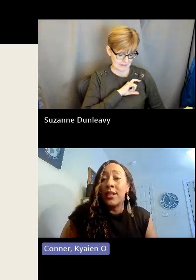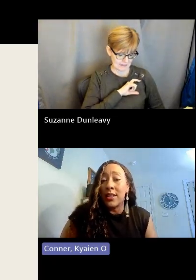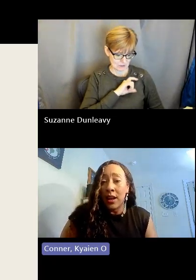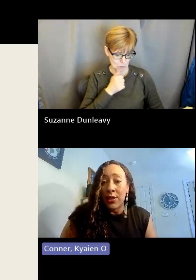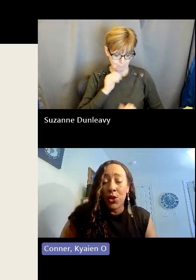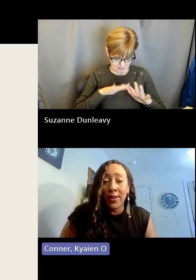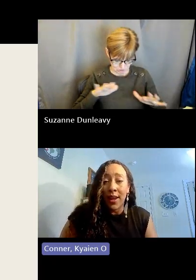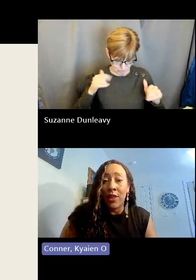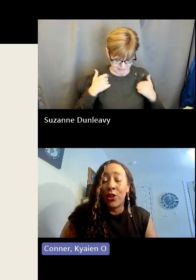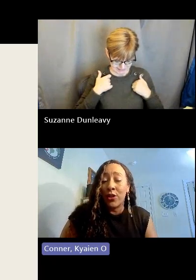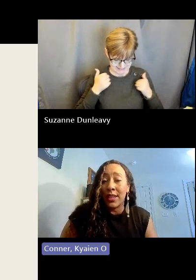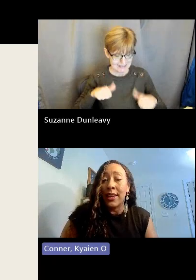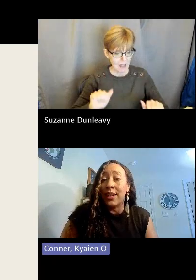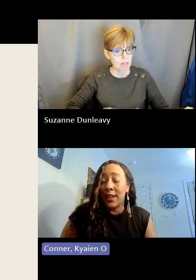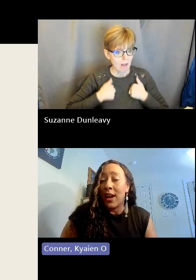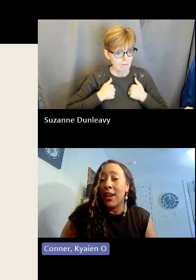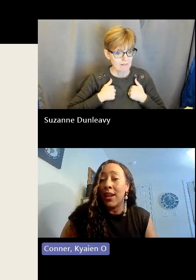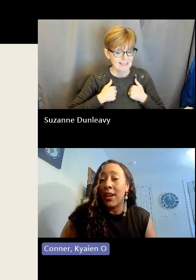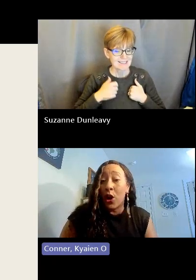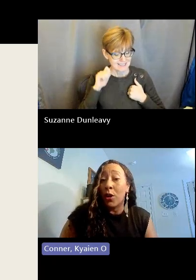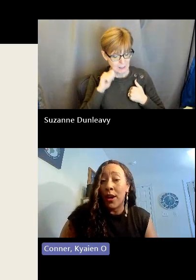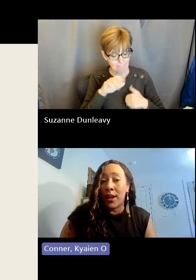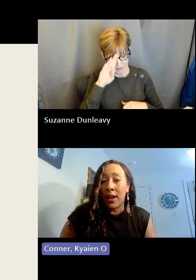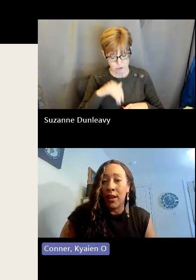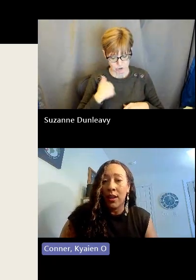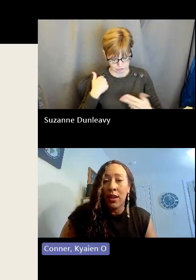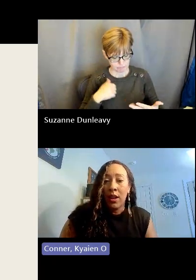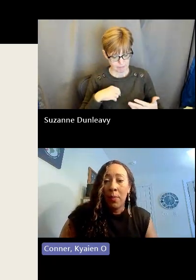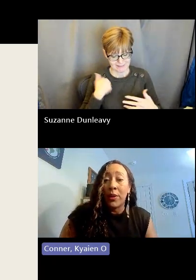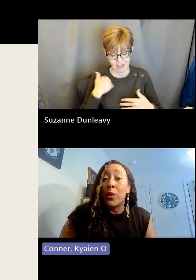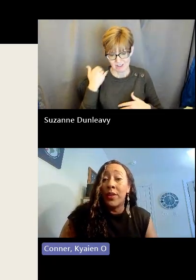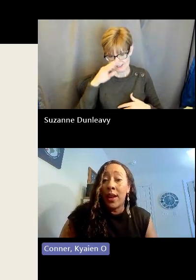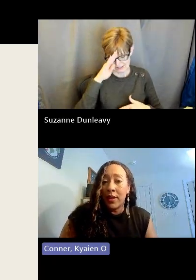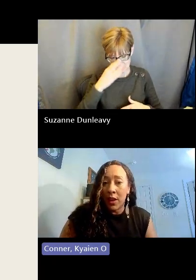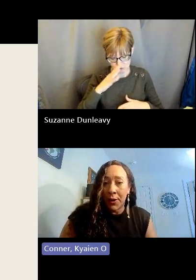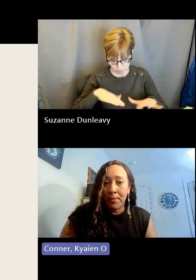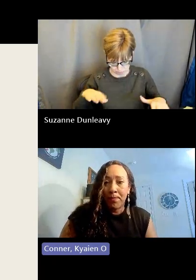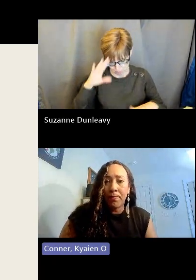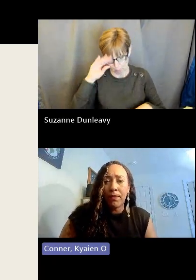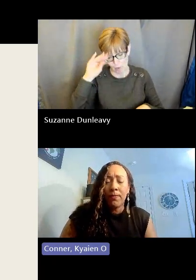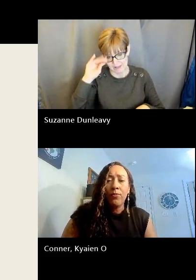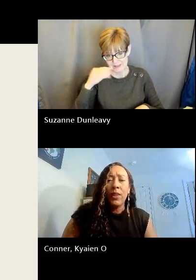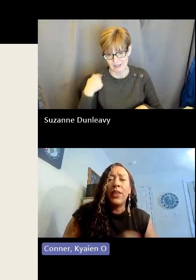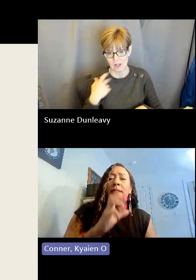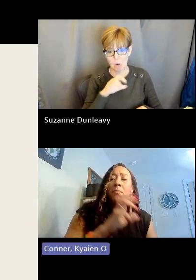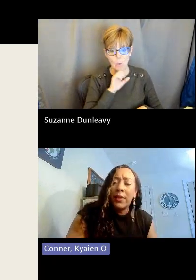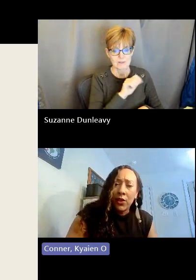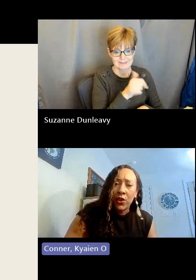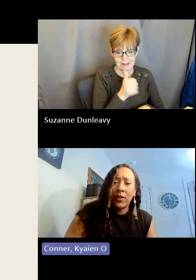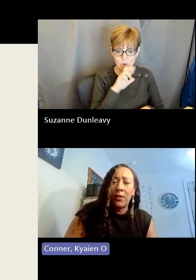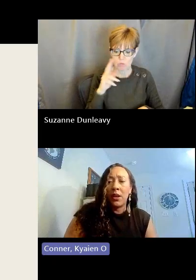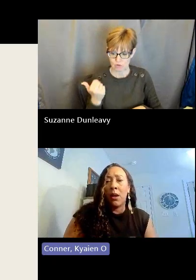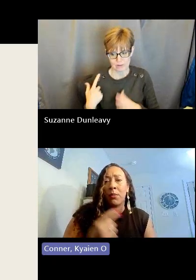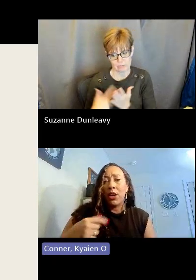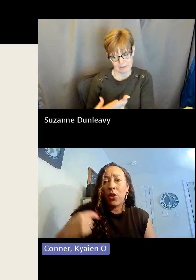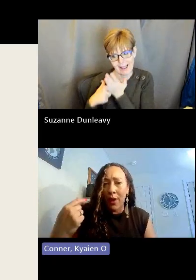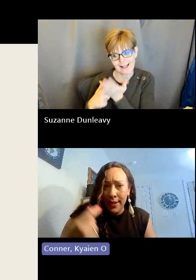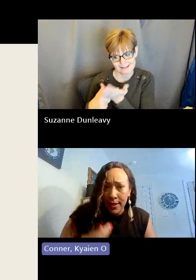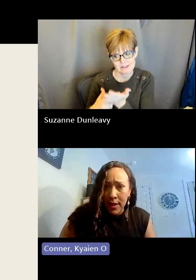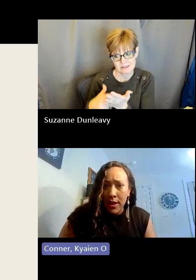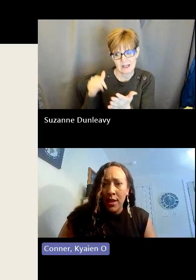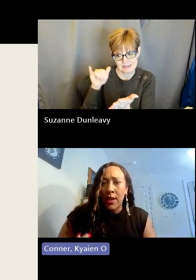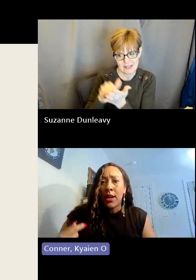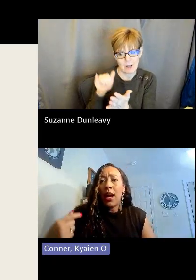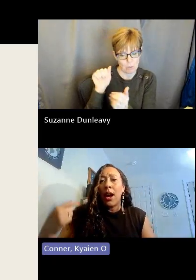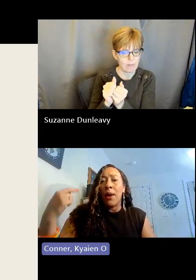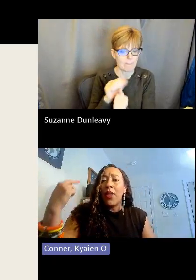two youngest sons who are 10 and 13, and it was heartbreaking, but it was necessary. These messages become